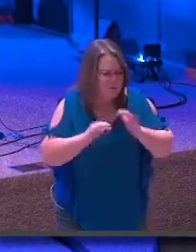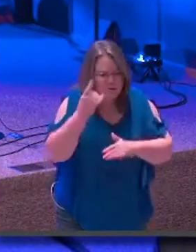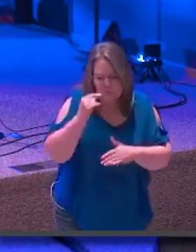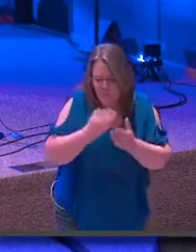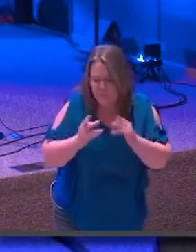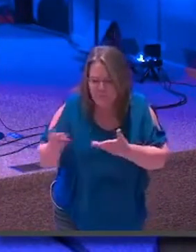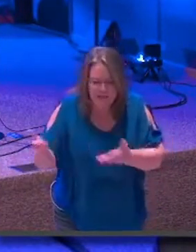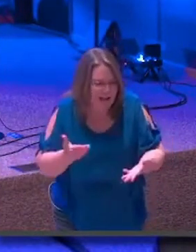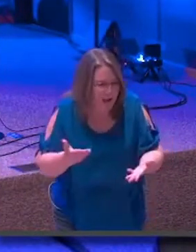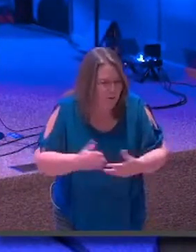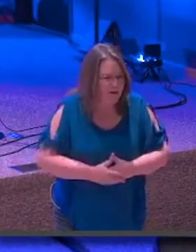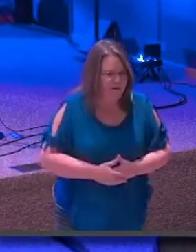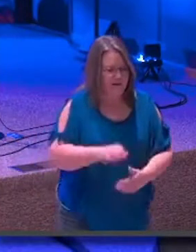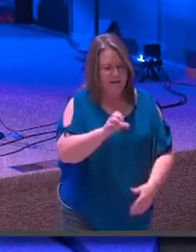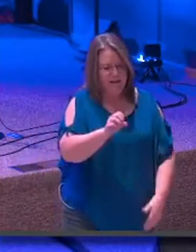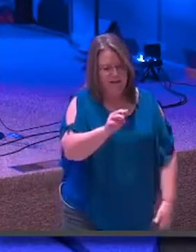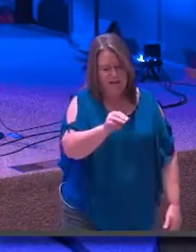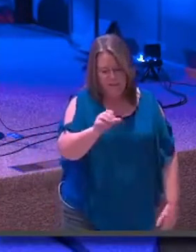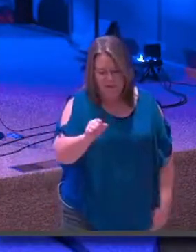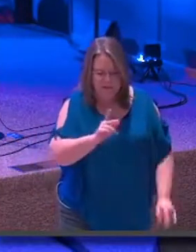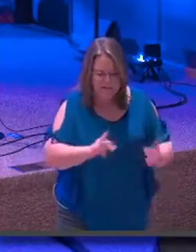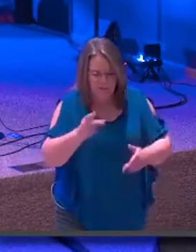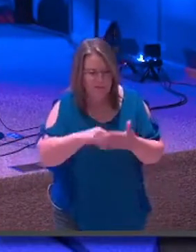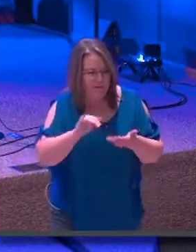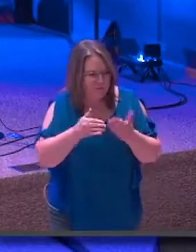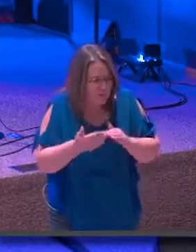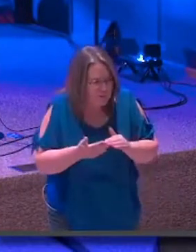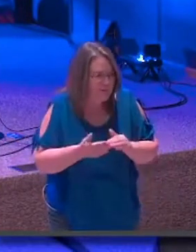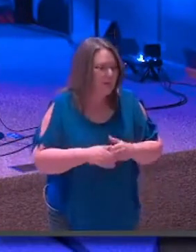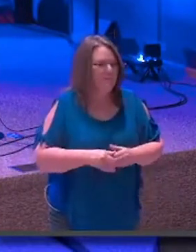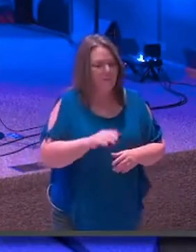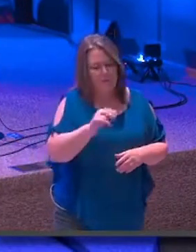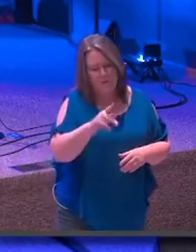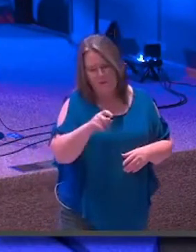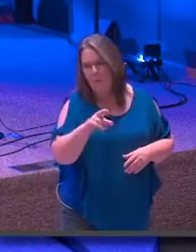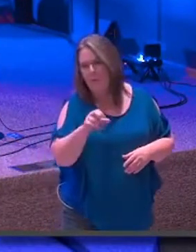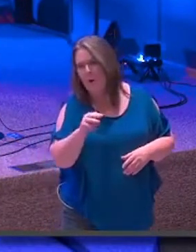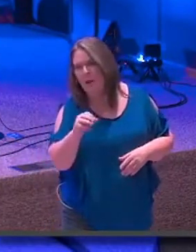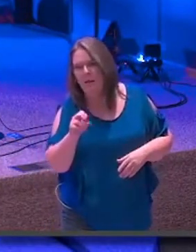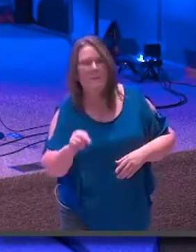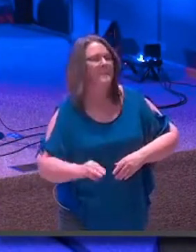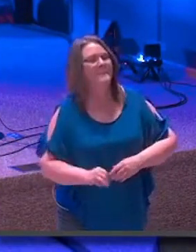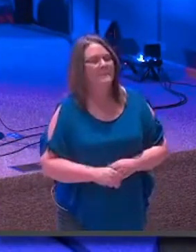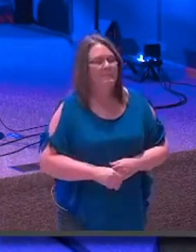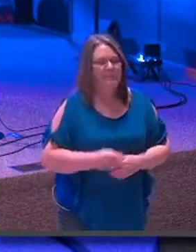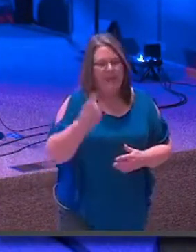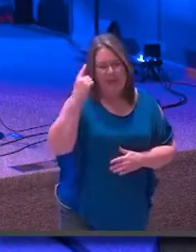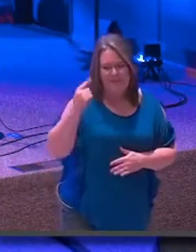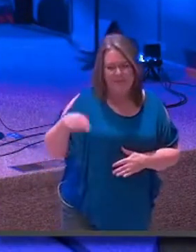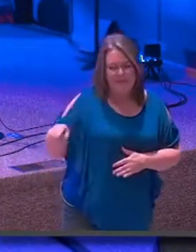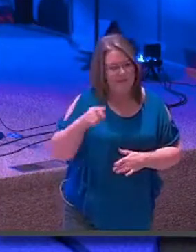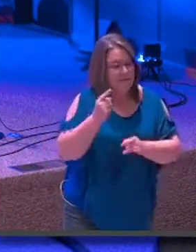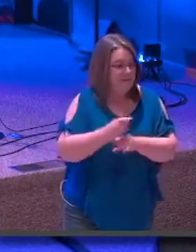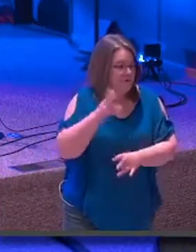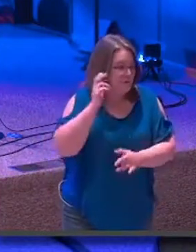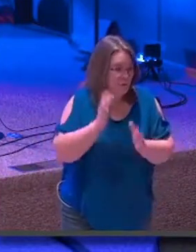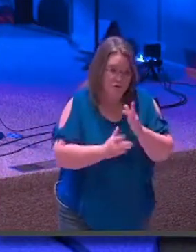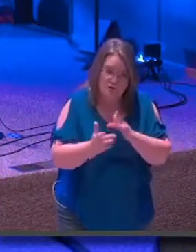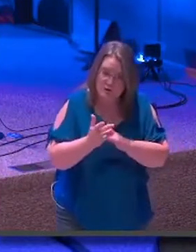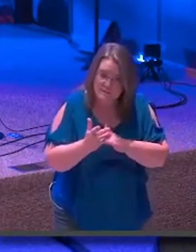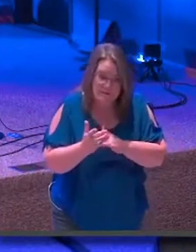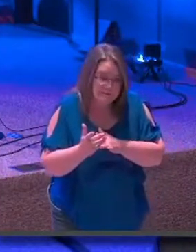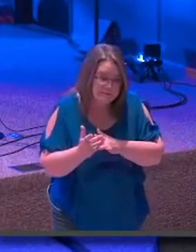local EMS squad in Jerusalem or Capernaum, actually. You know, I think that they just heard Jesus. I